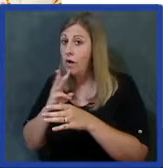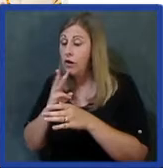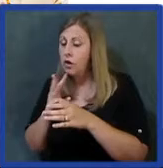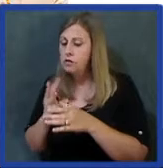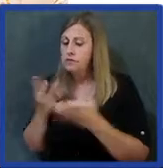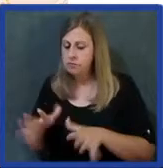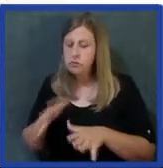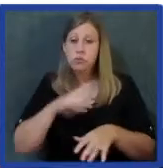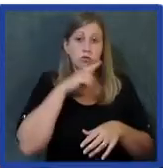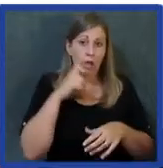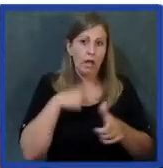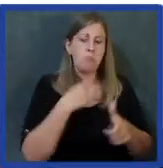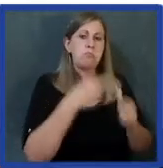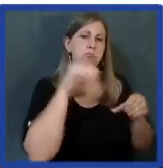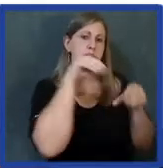bag.